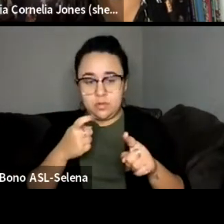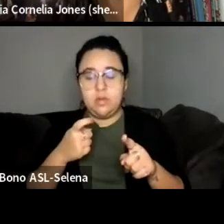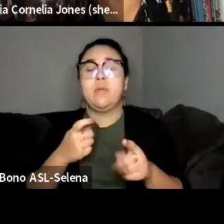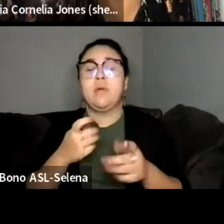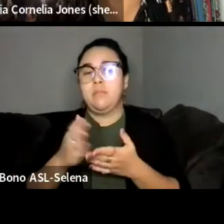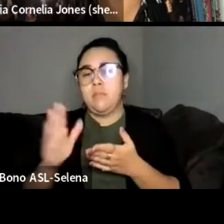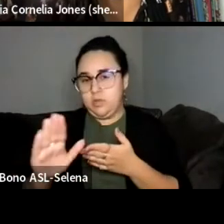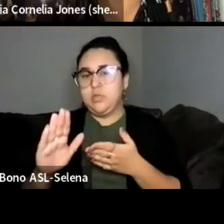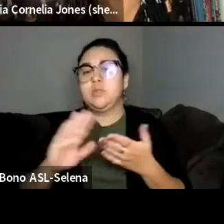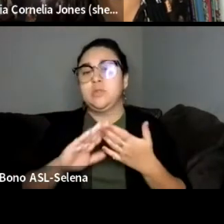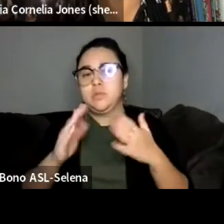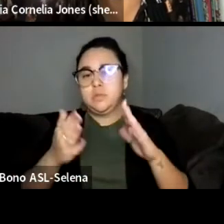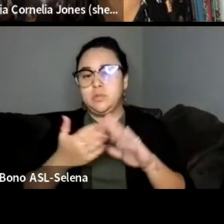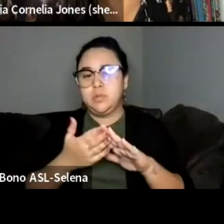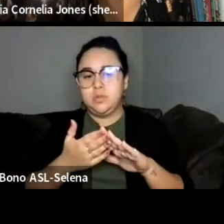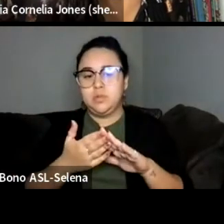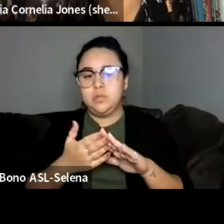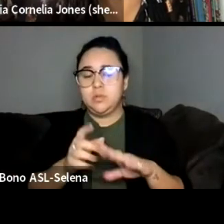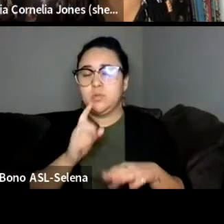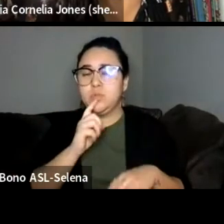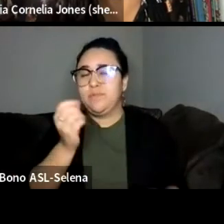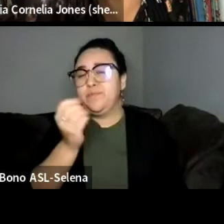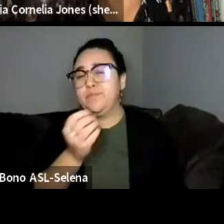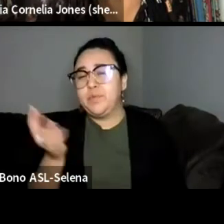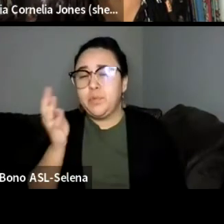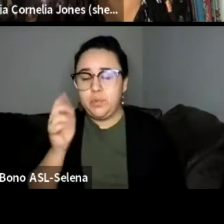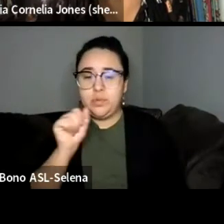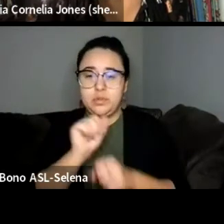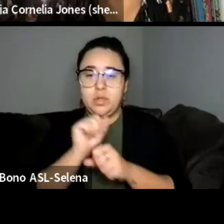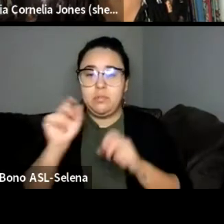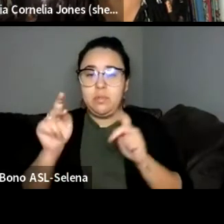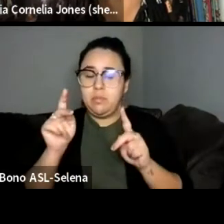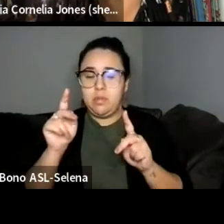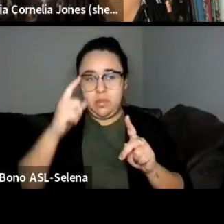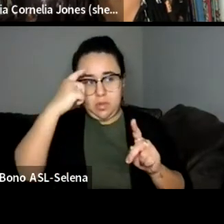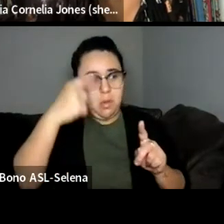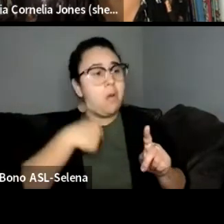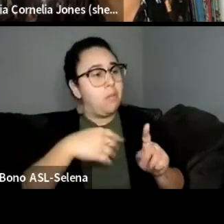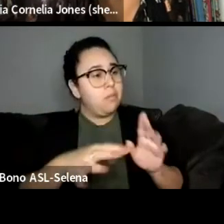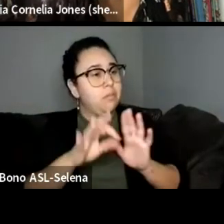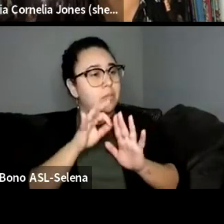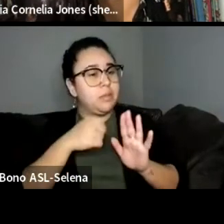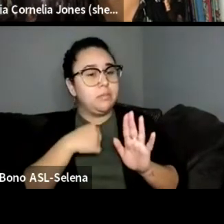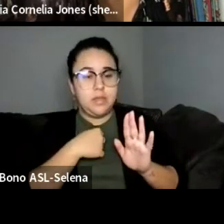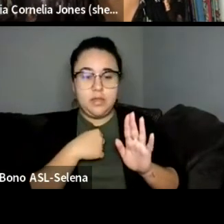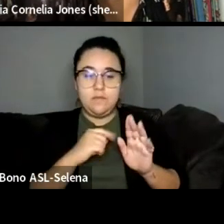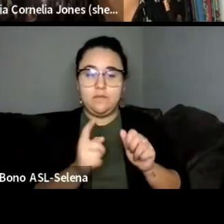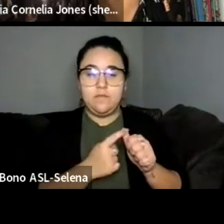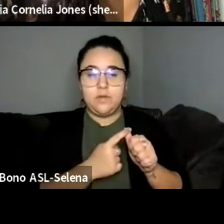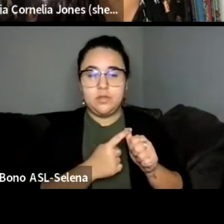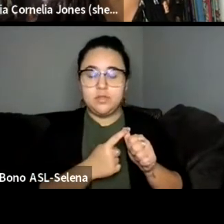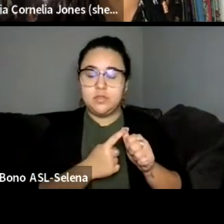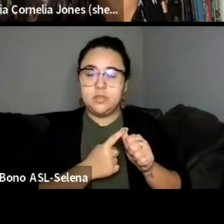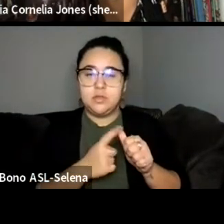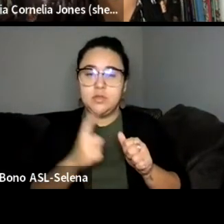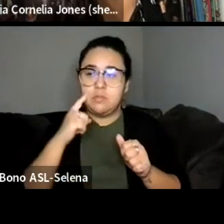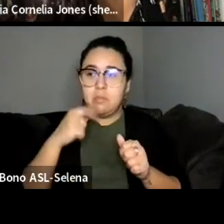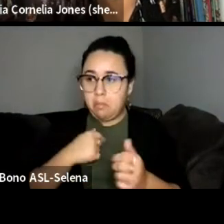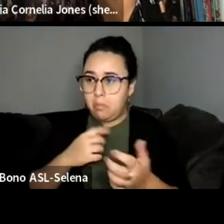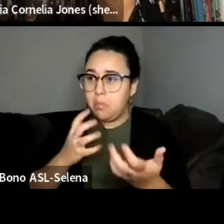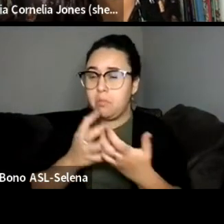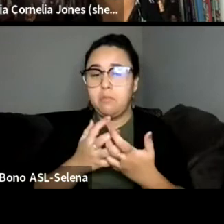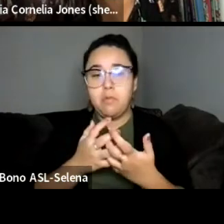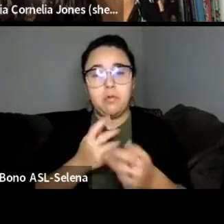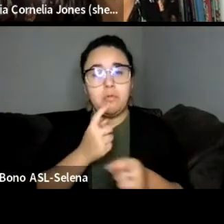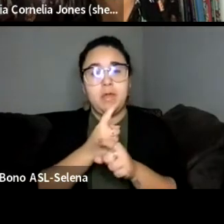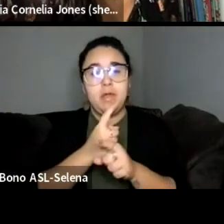community, there are very few jobs that people think of me first, or think of me as being the right fit, or think of my personal